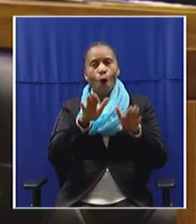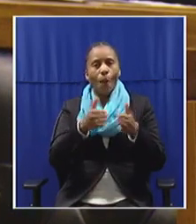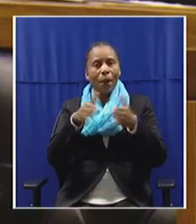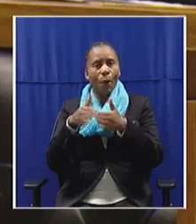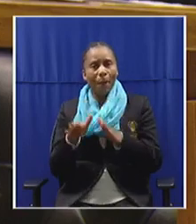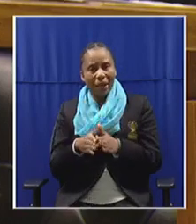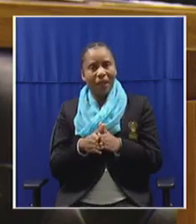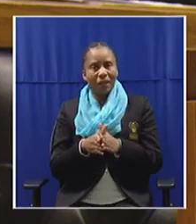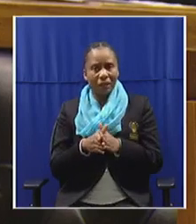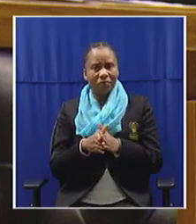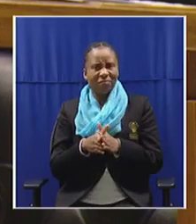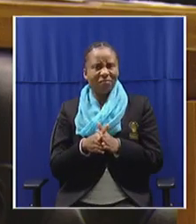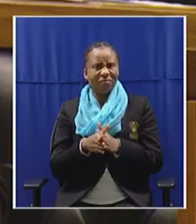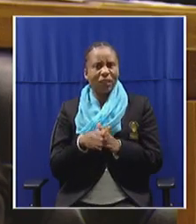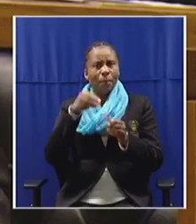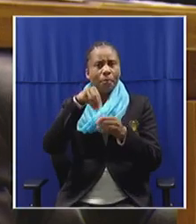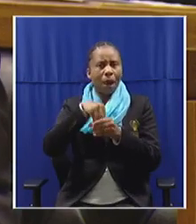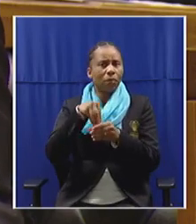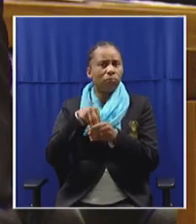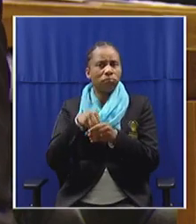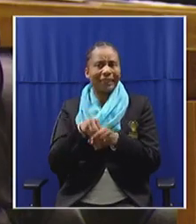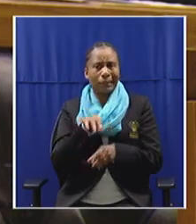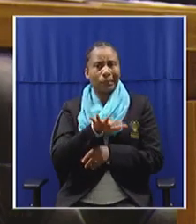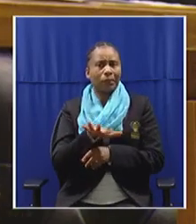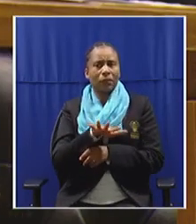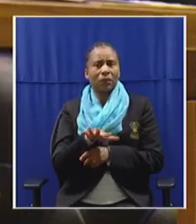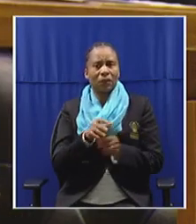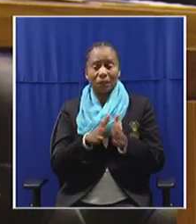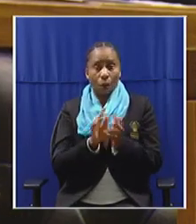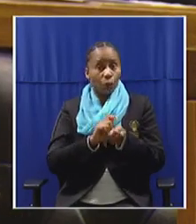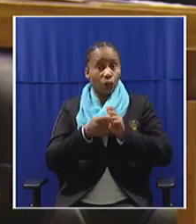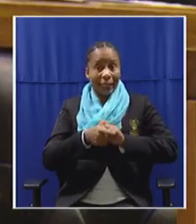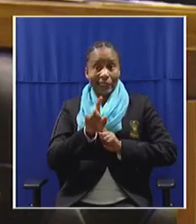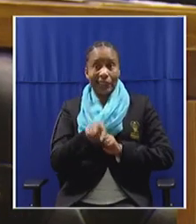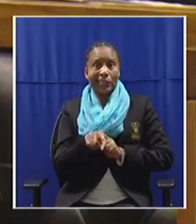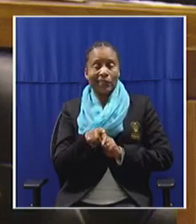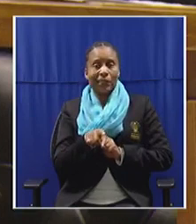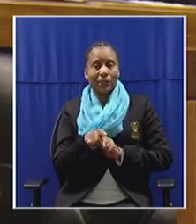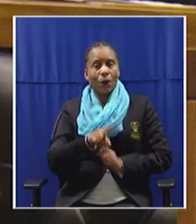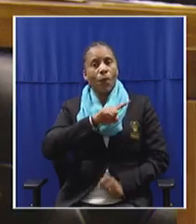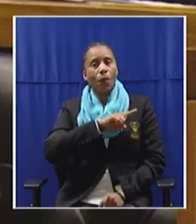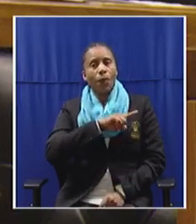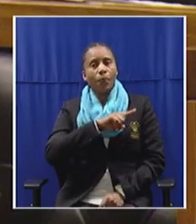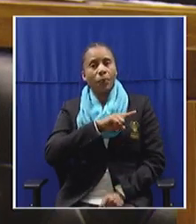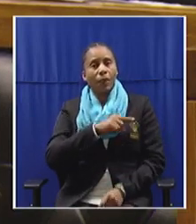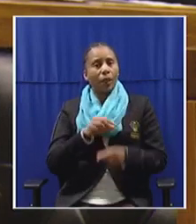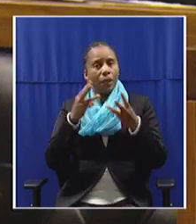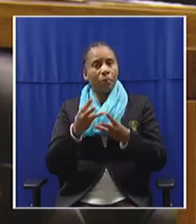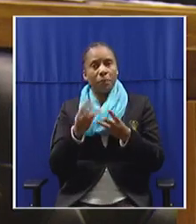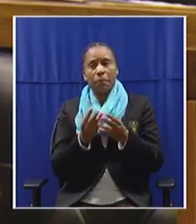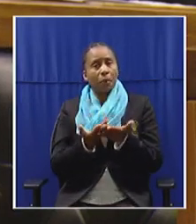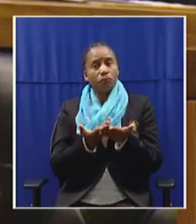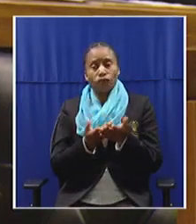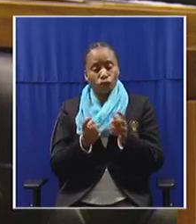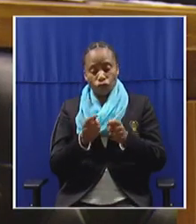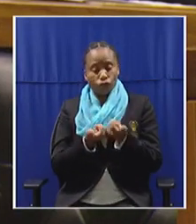must put a facility. They are changing that notion because people can do their transaction